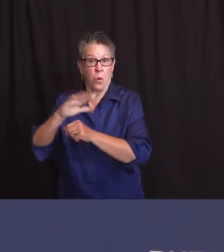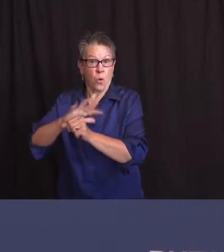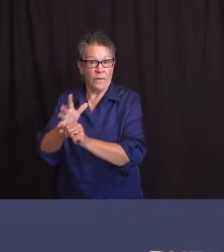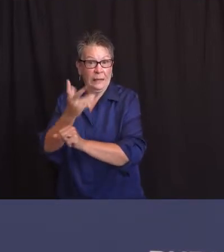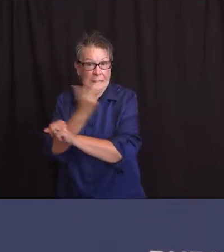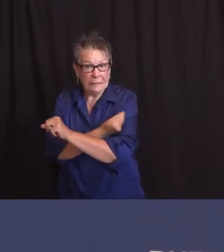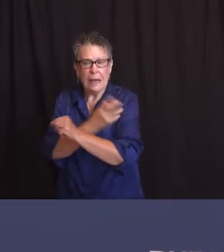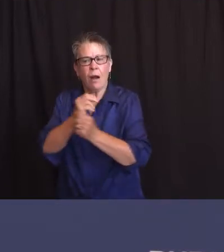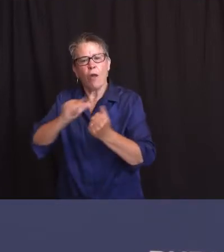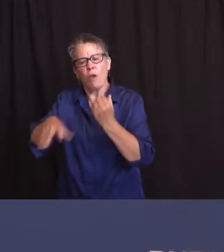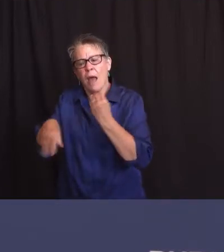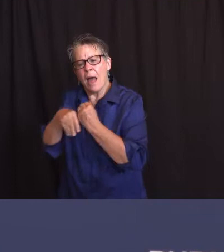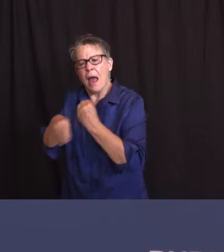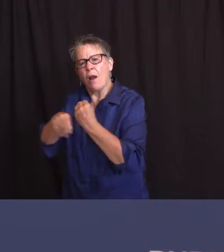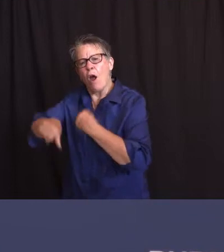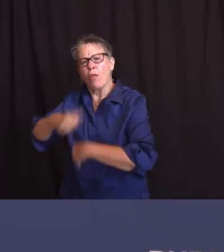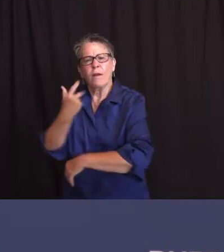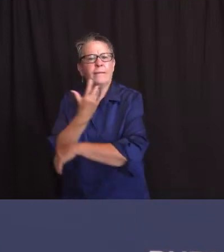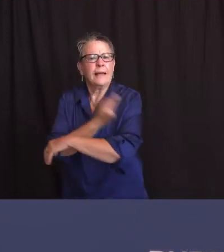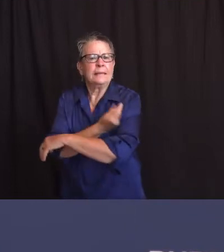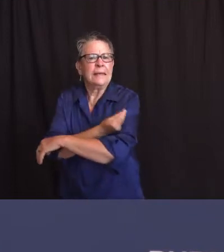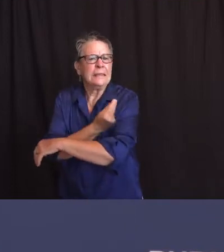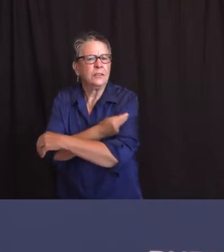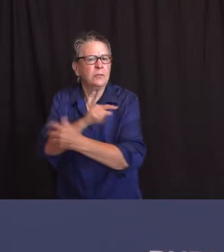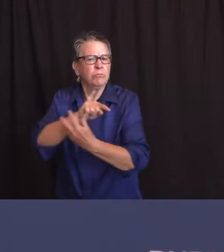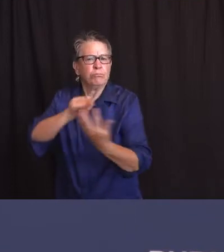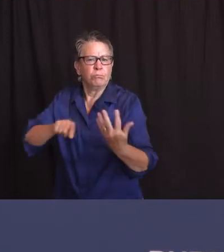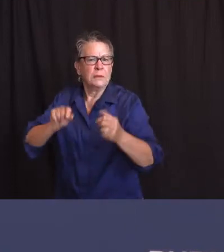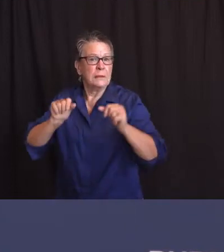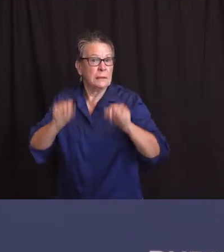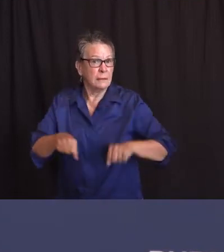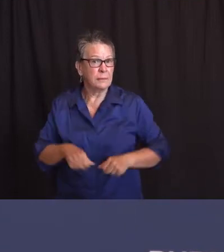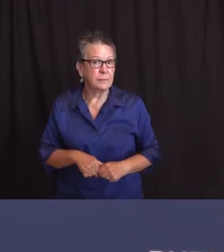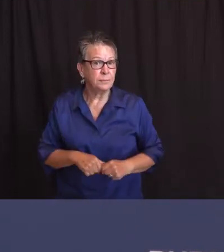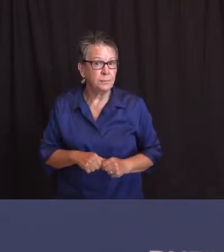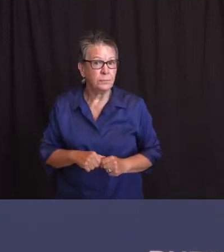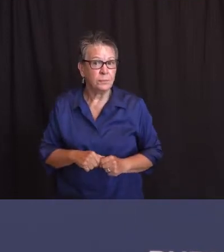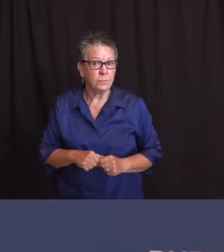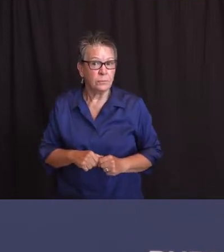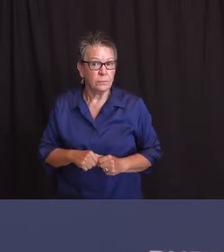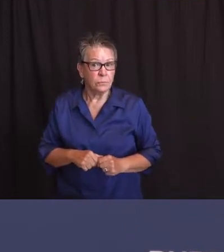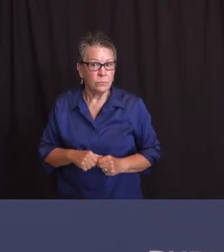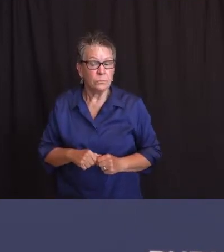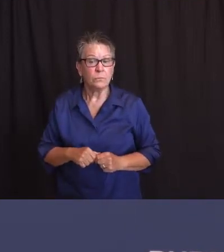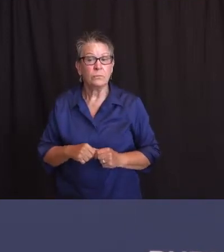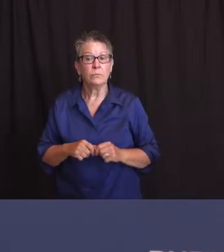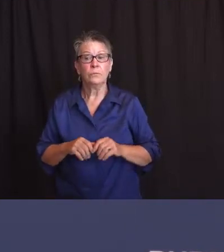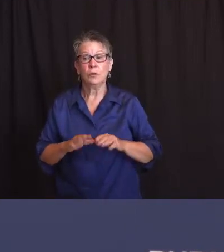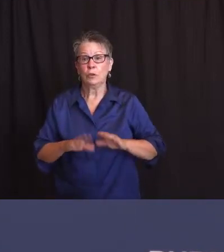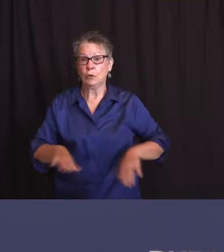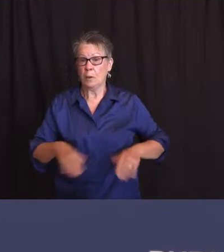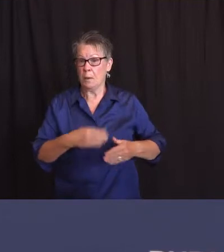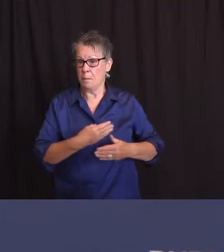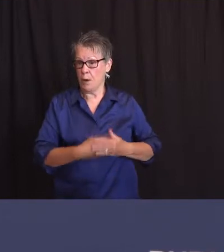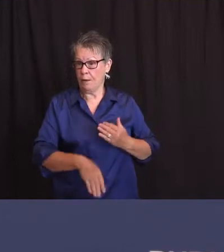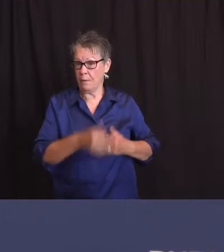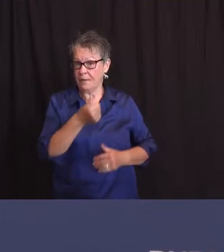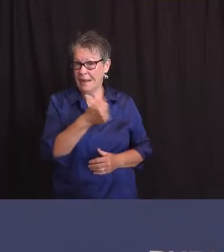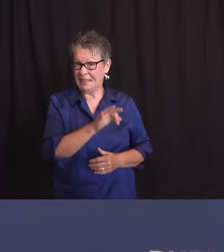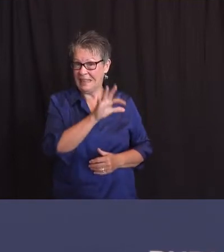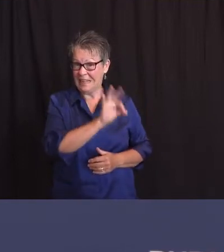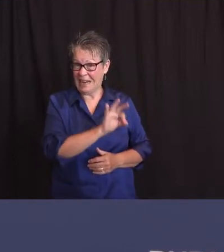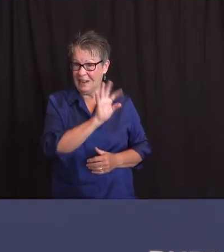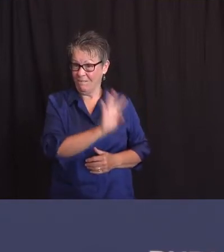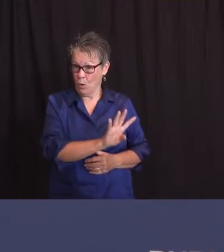born between 1994 and 2018, vaccinations will prevent an